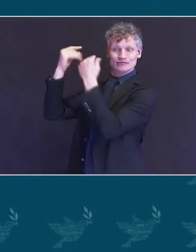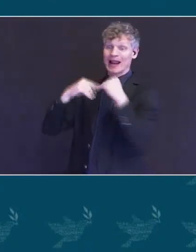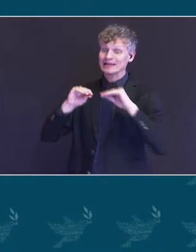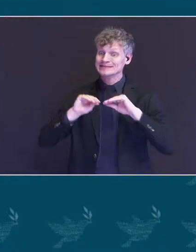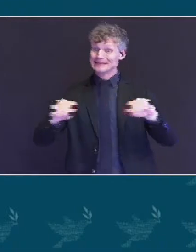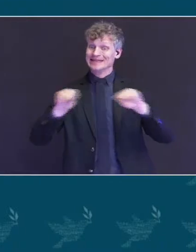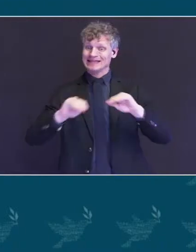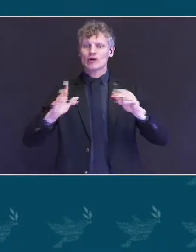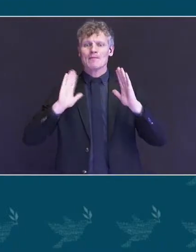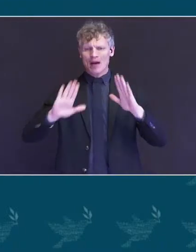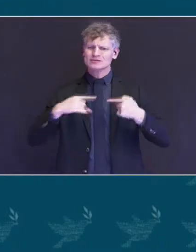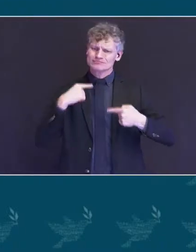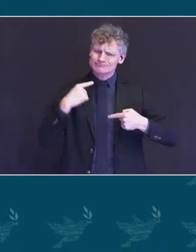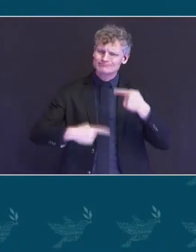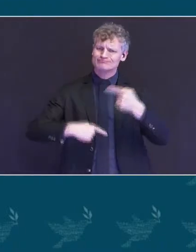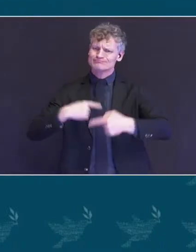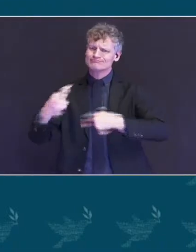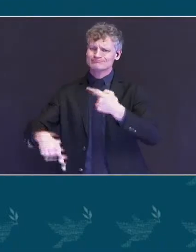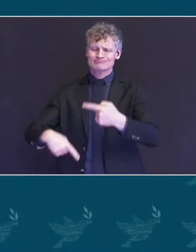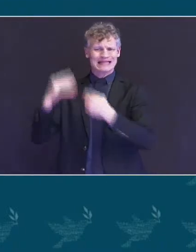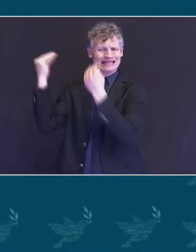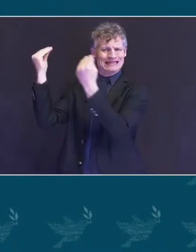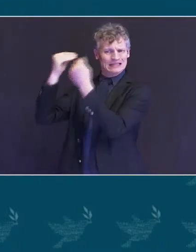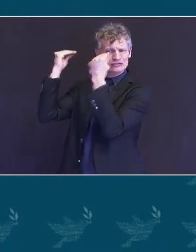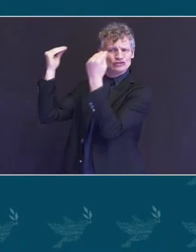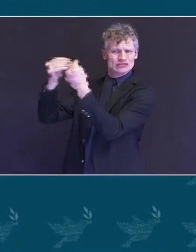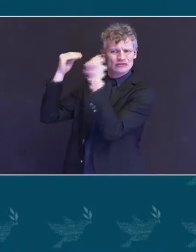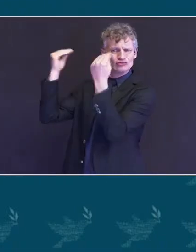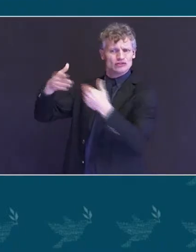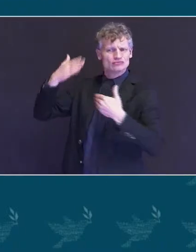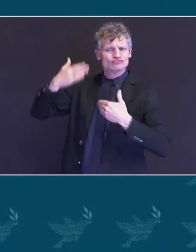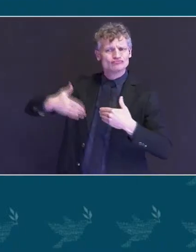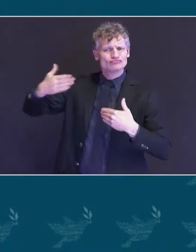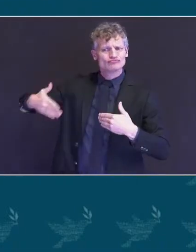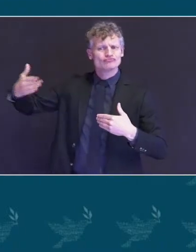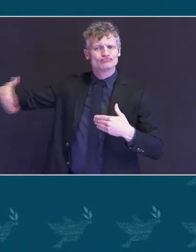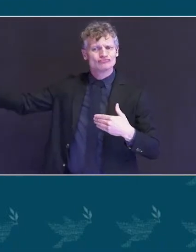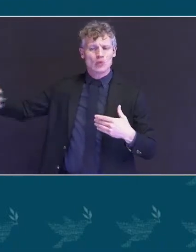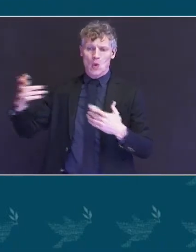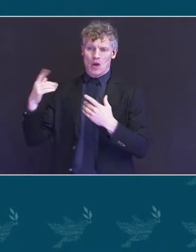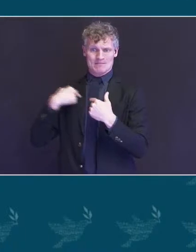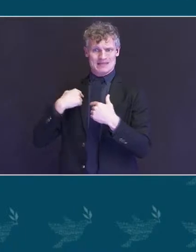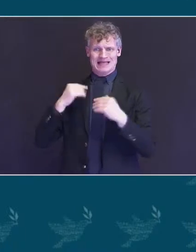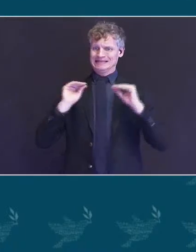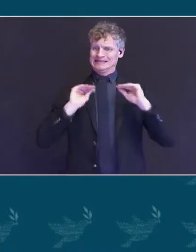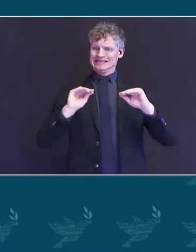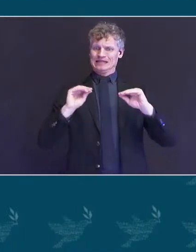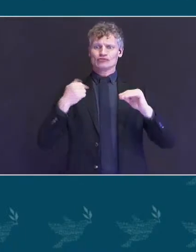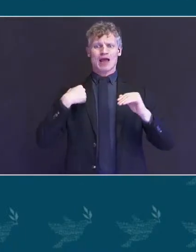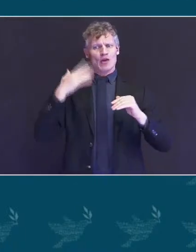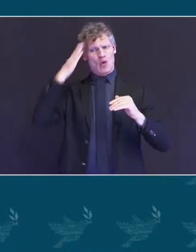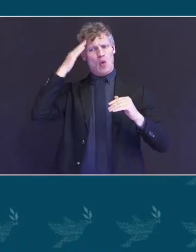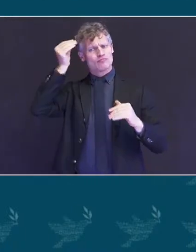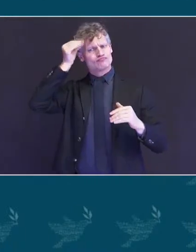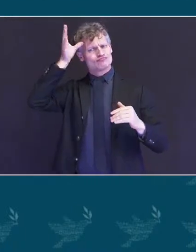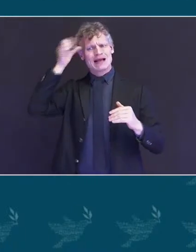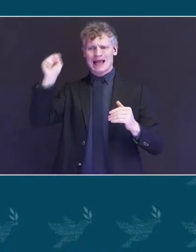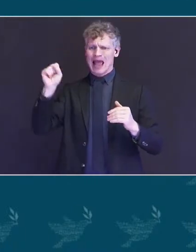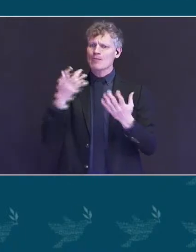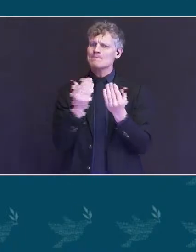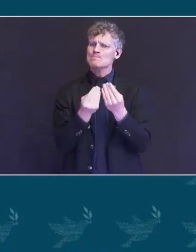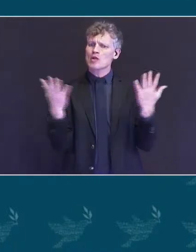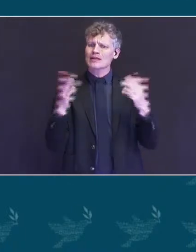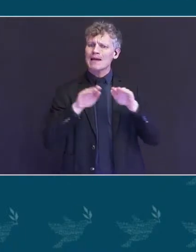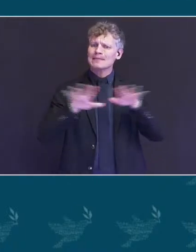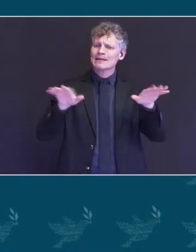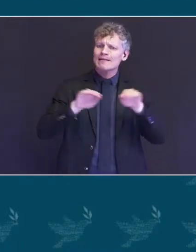building efforts must be sustained to ensure that teachers have the skills to integrate multimedia digital resources into their